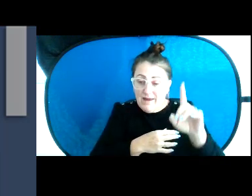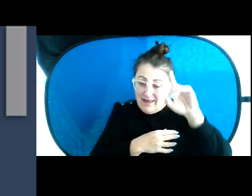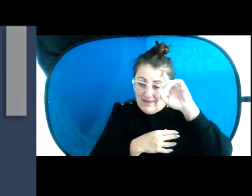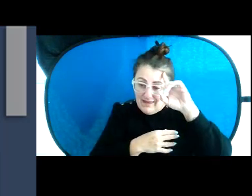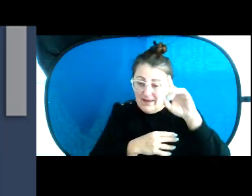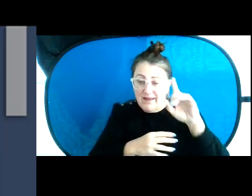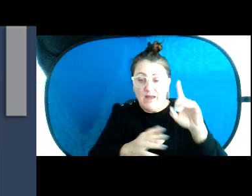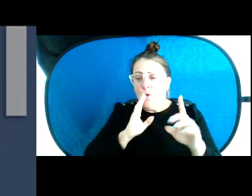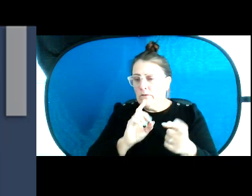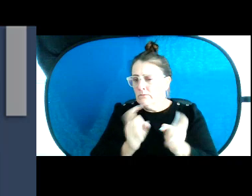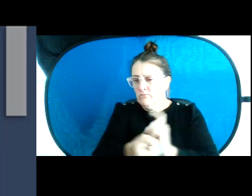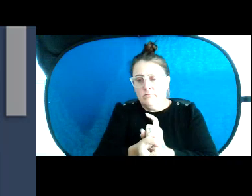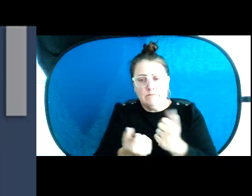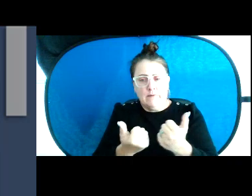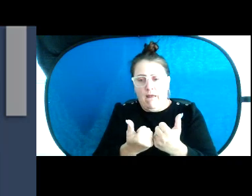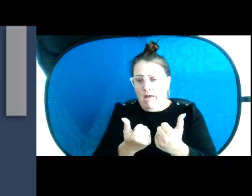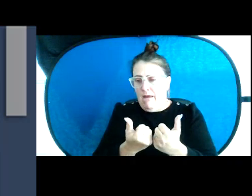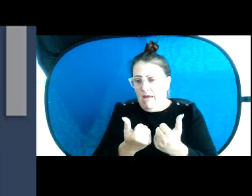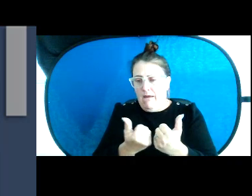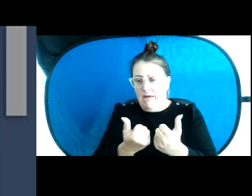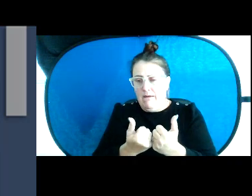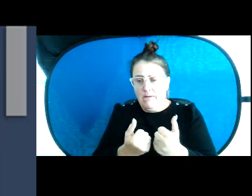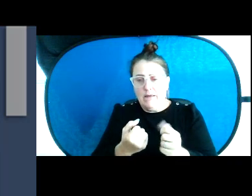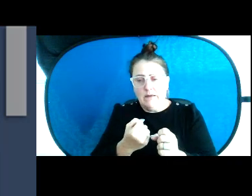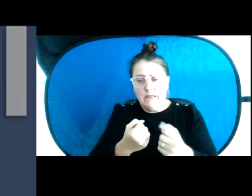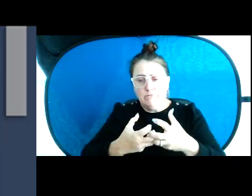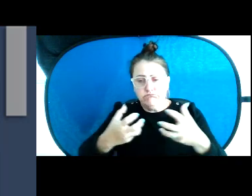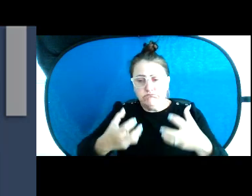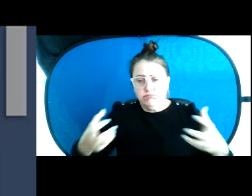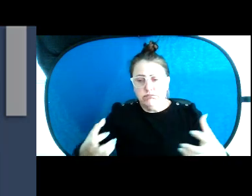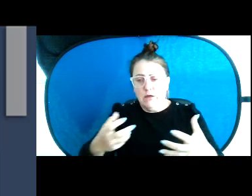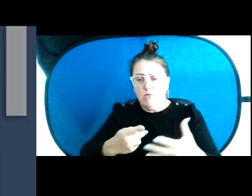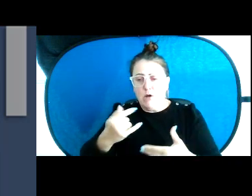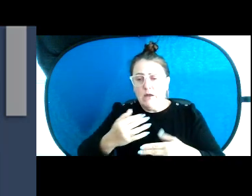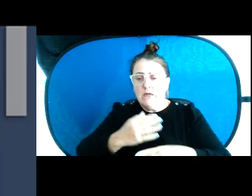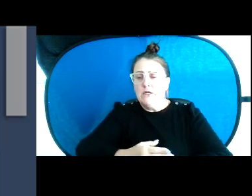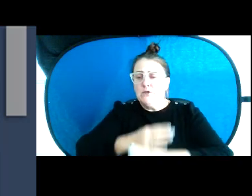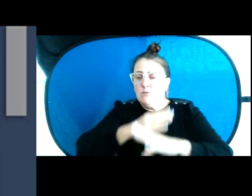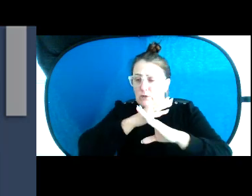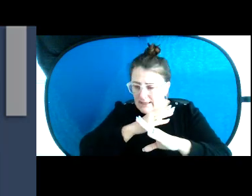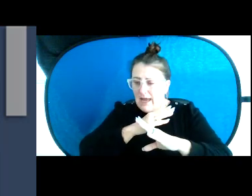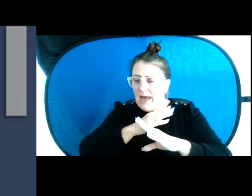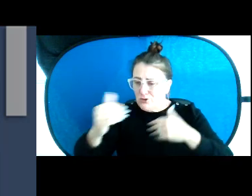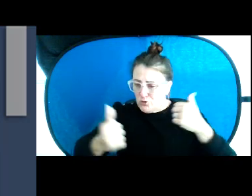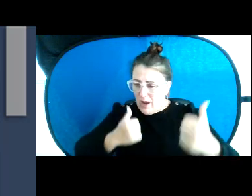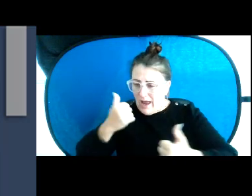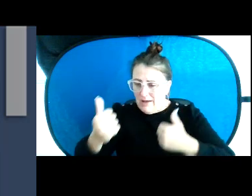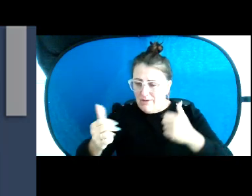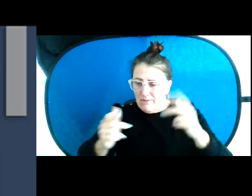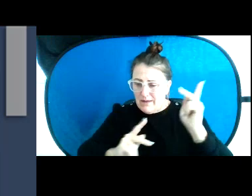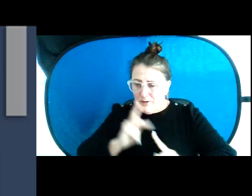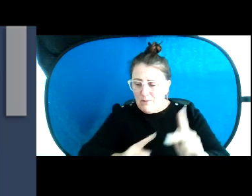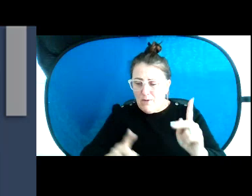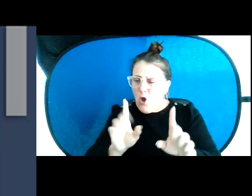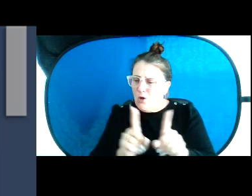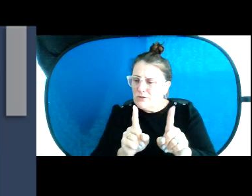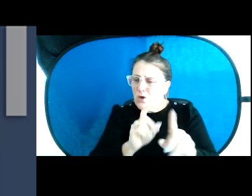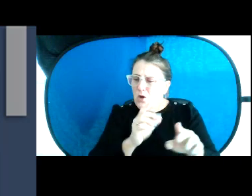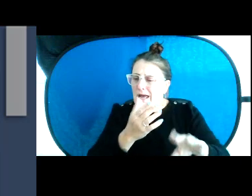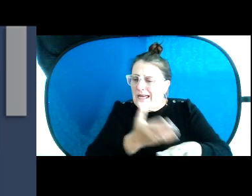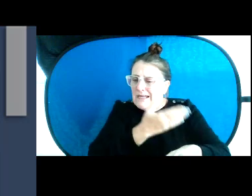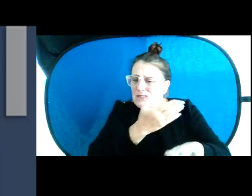changer, and will build that program out to not just protect the traveling public, but also protect the construction workers and